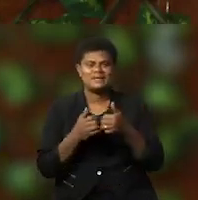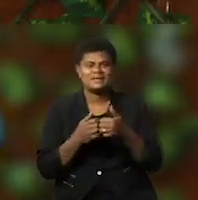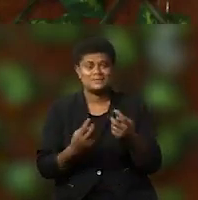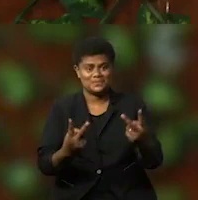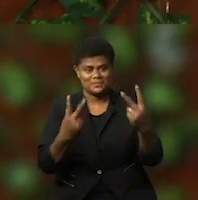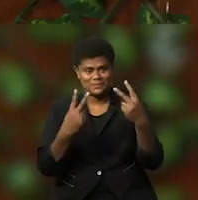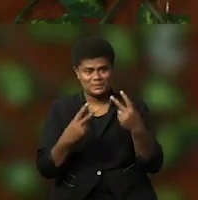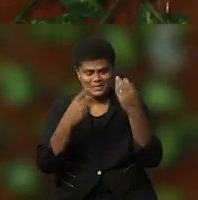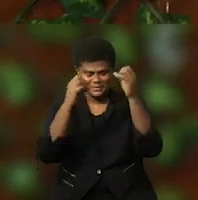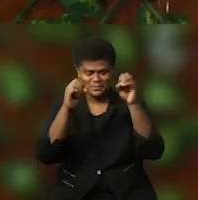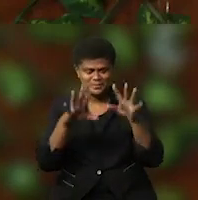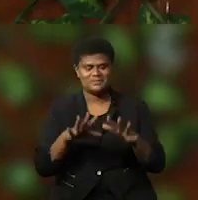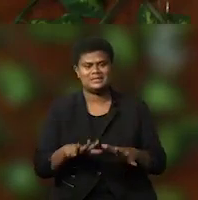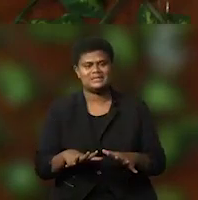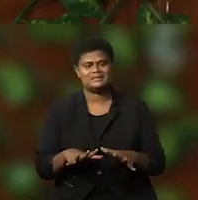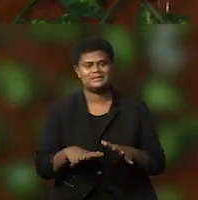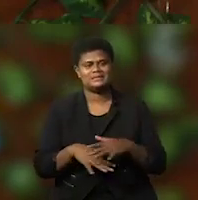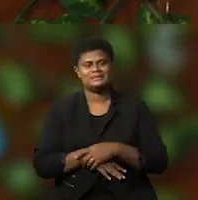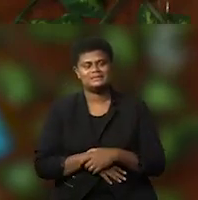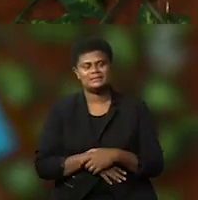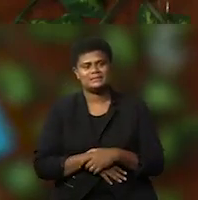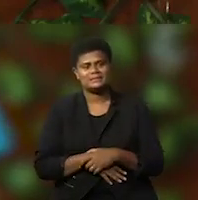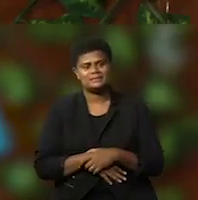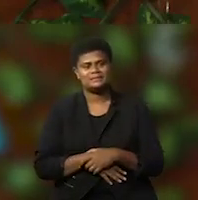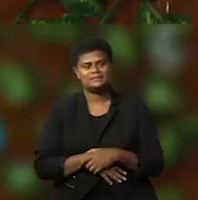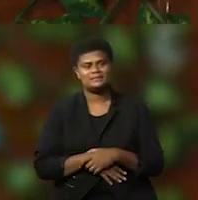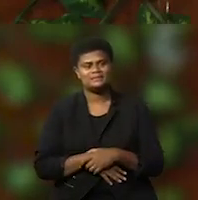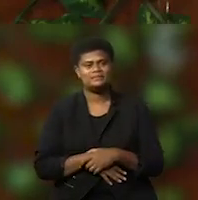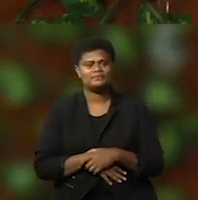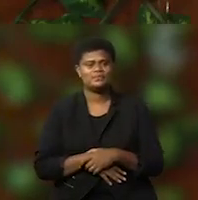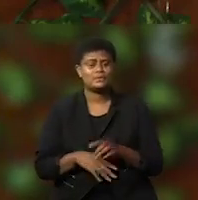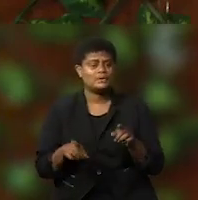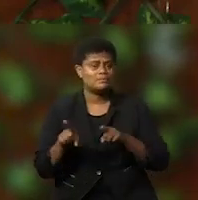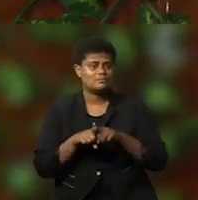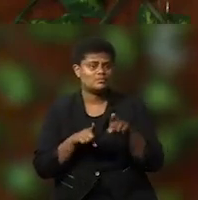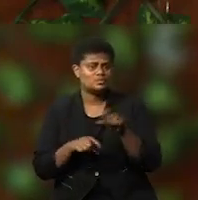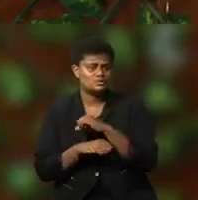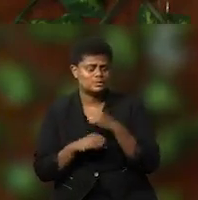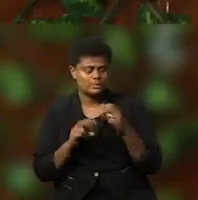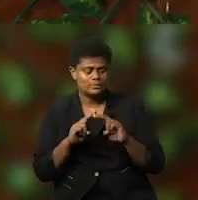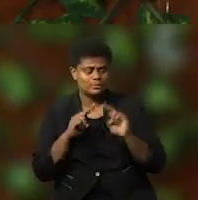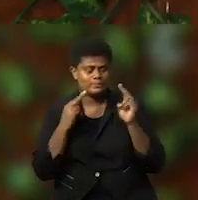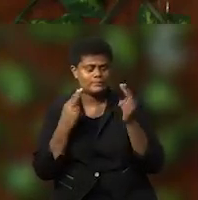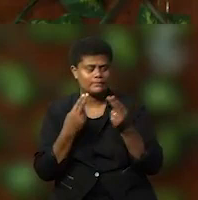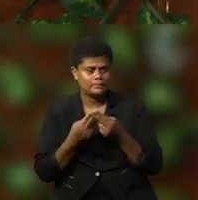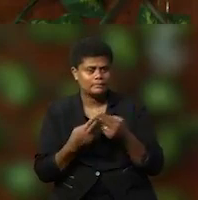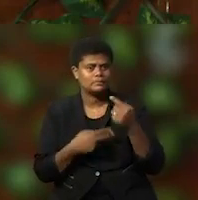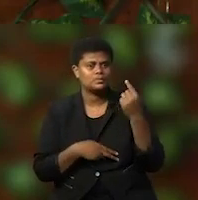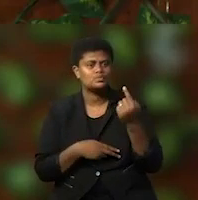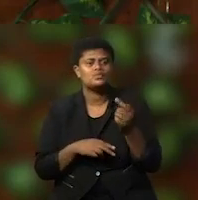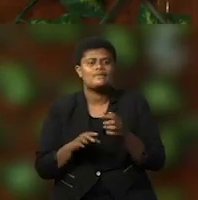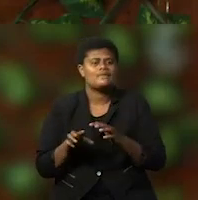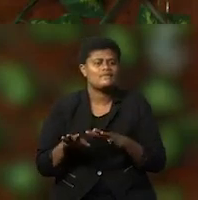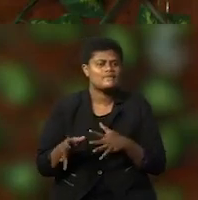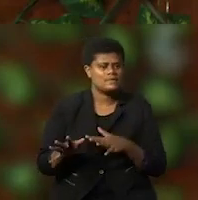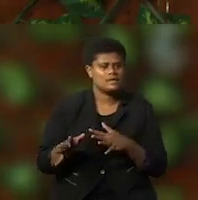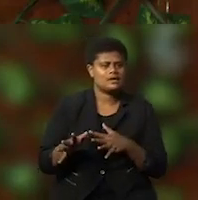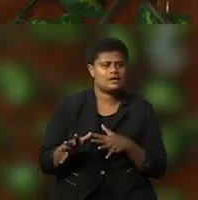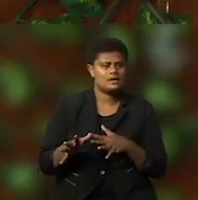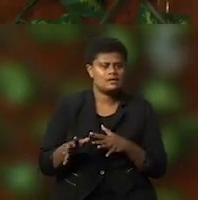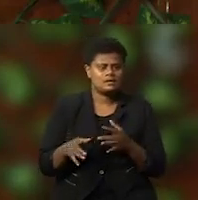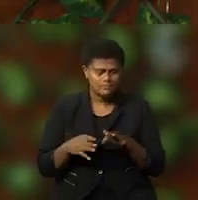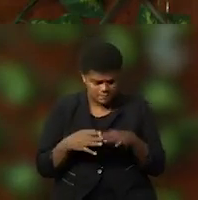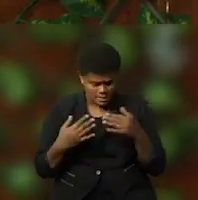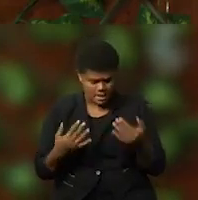by those words of encouragement. Mm-hmm. And also, you know, to most of our families who fear about judgment. But if